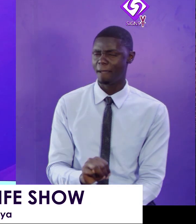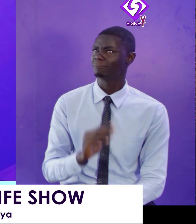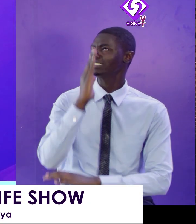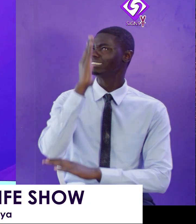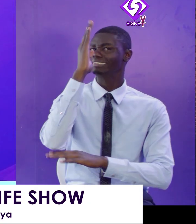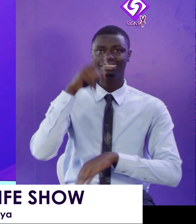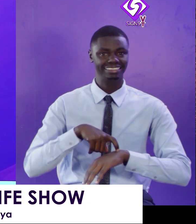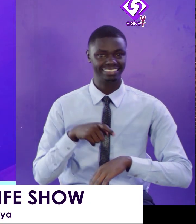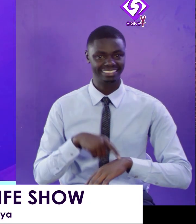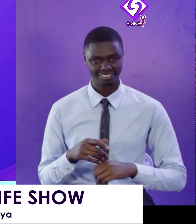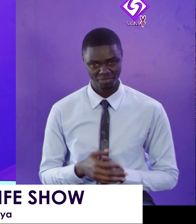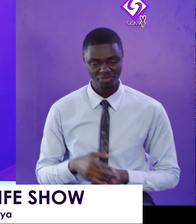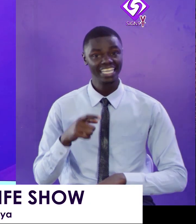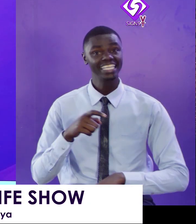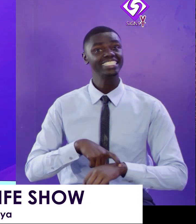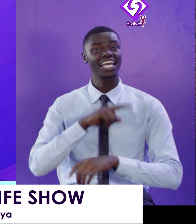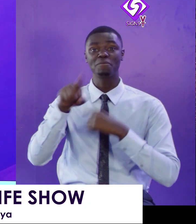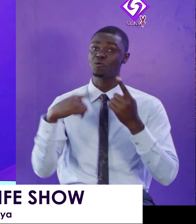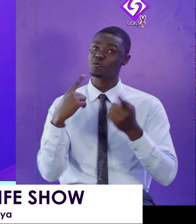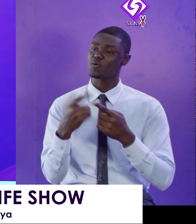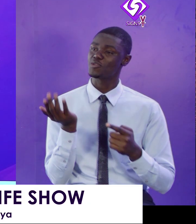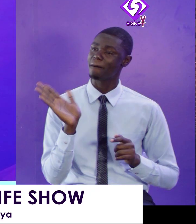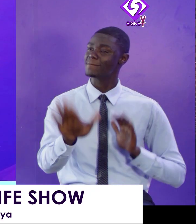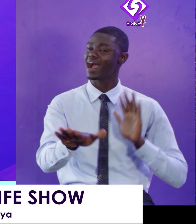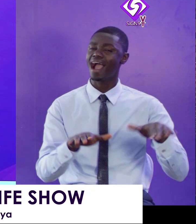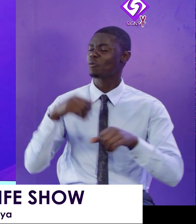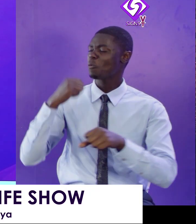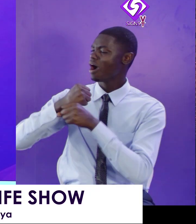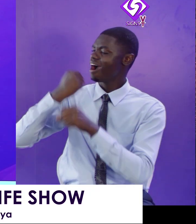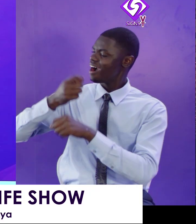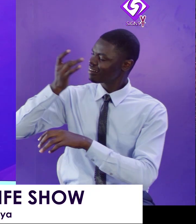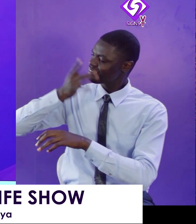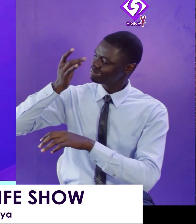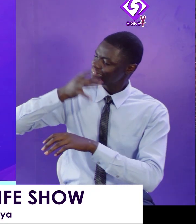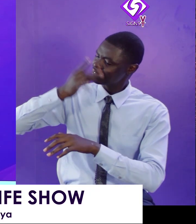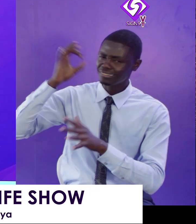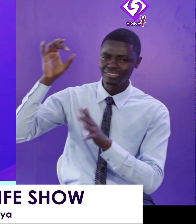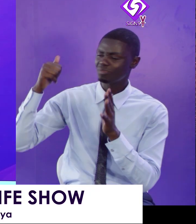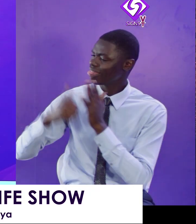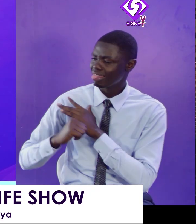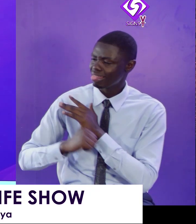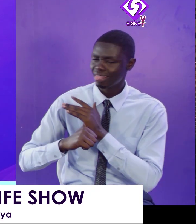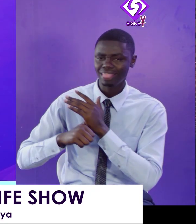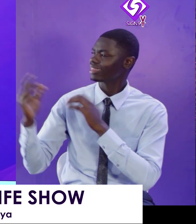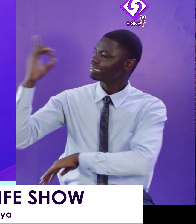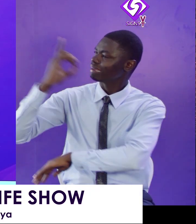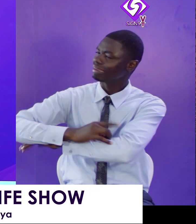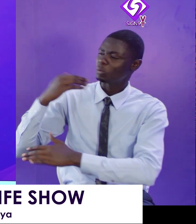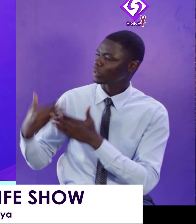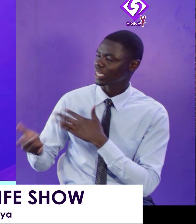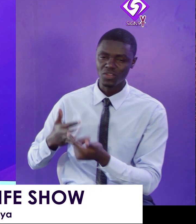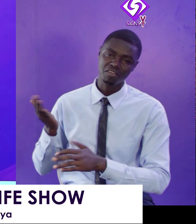the way. A time when you're back from your hustle, your bustle, from your day